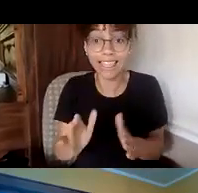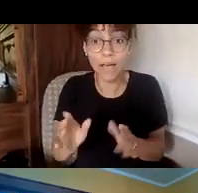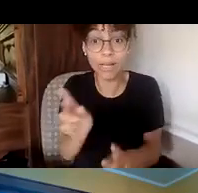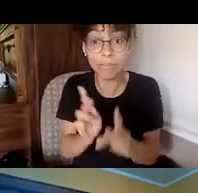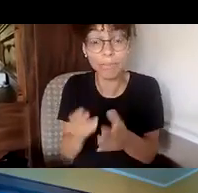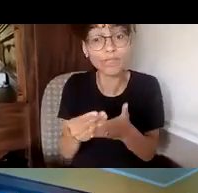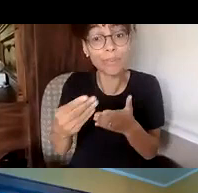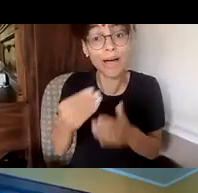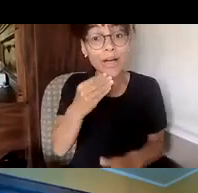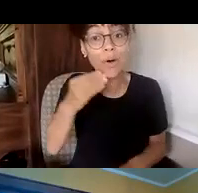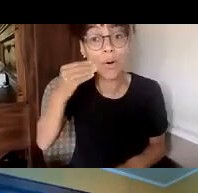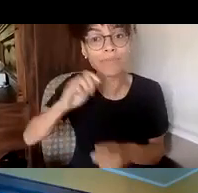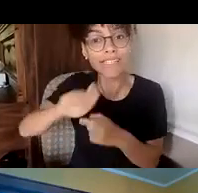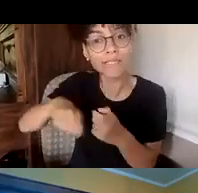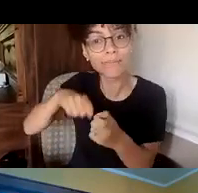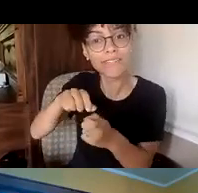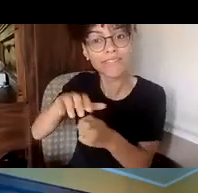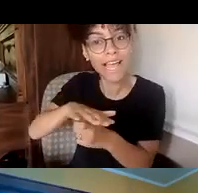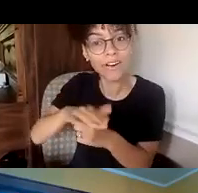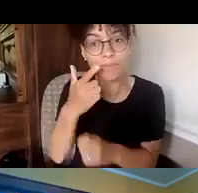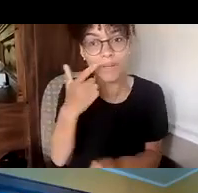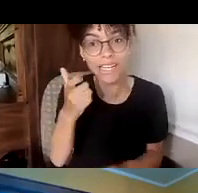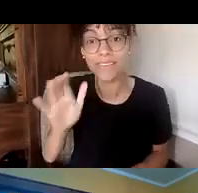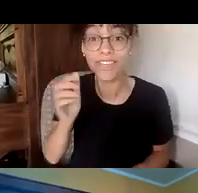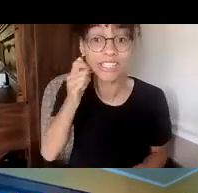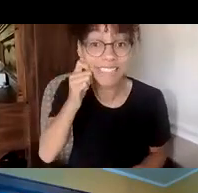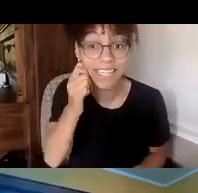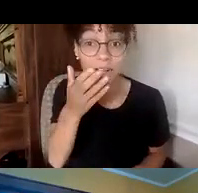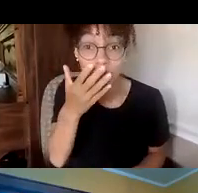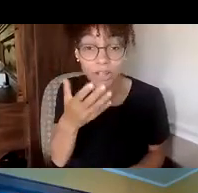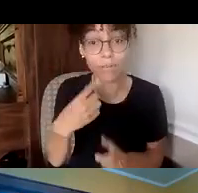homes in a certain area because of their skin complexion and identity.